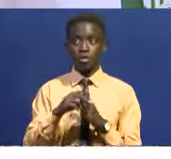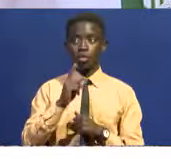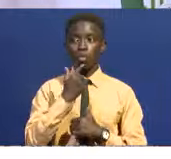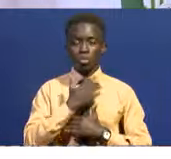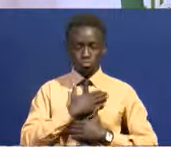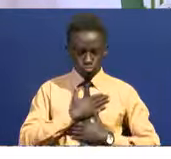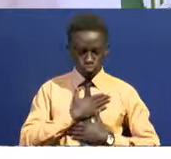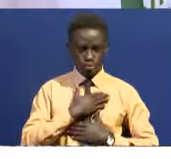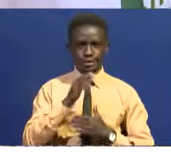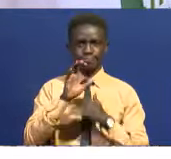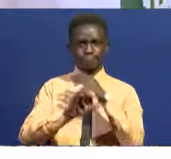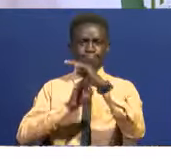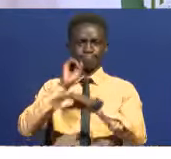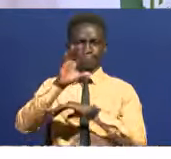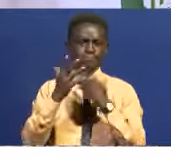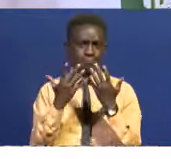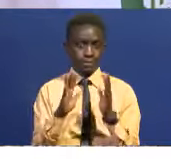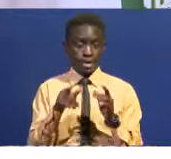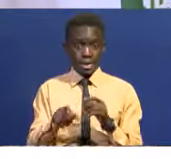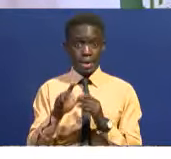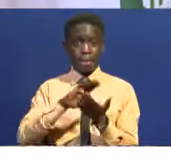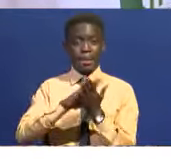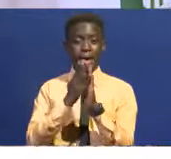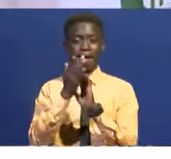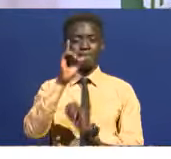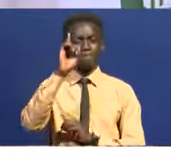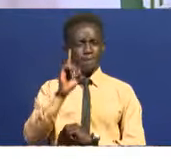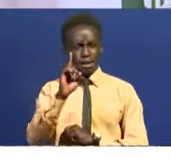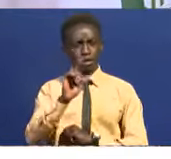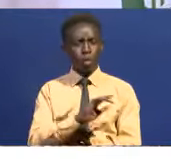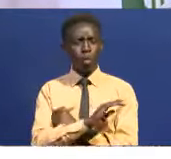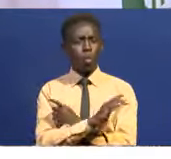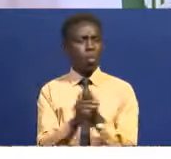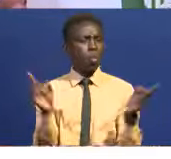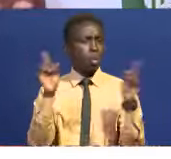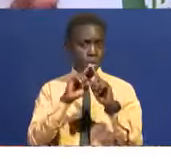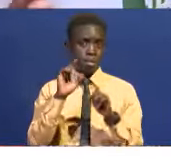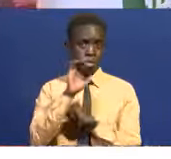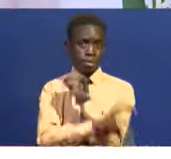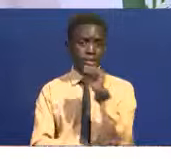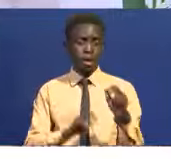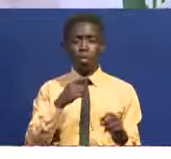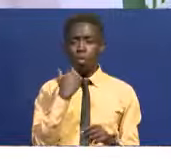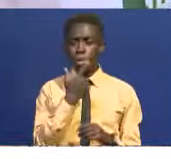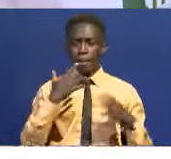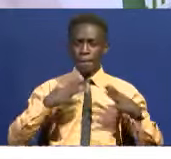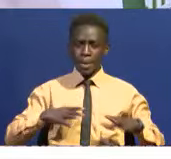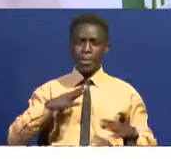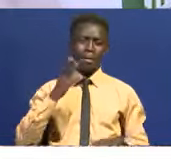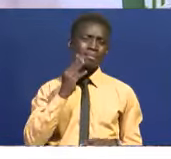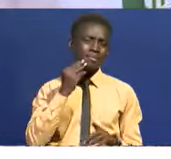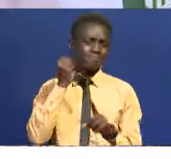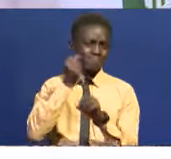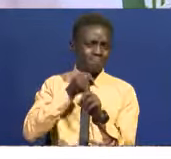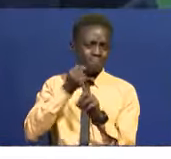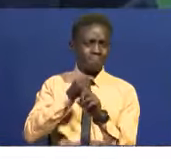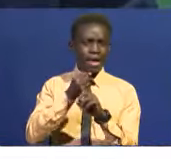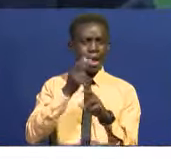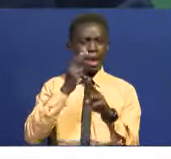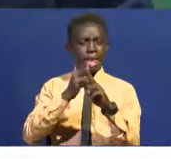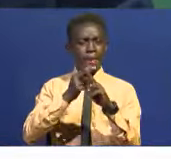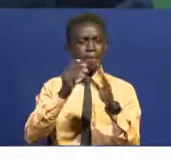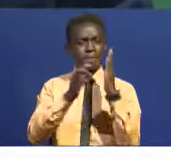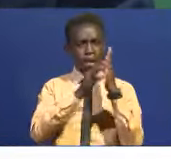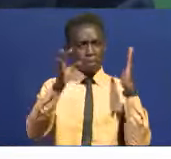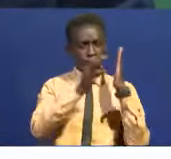going to be a first for this country that all people who have been honored up to 2017, the names have been scrutinized and they're going to be gazetted.